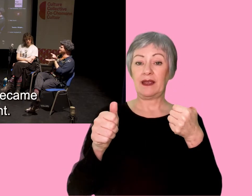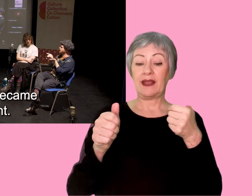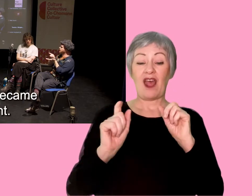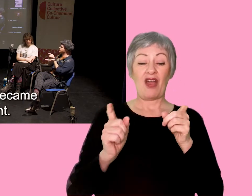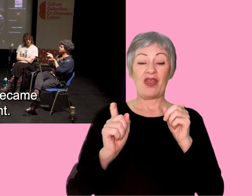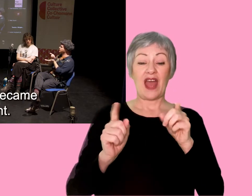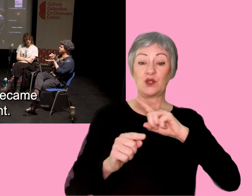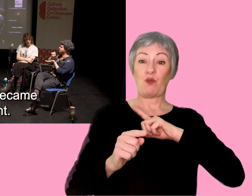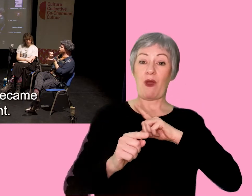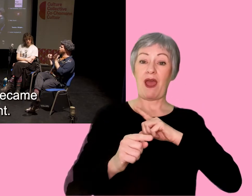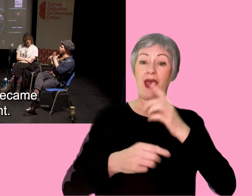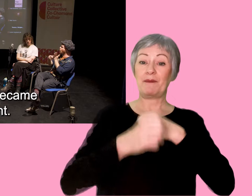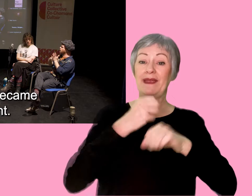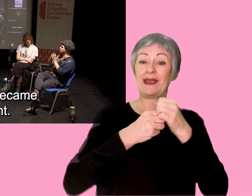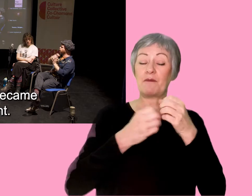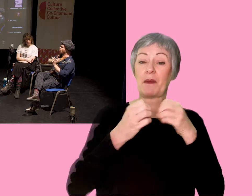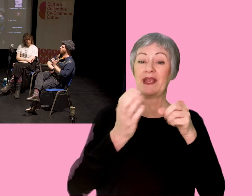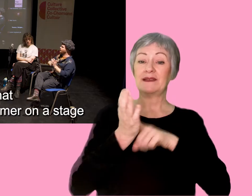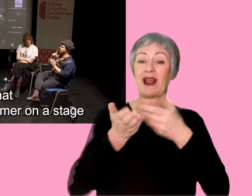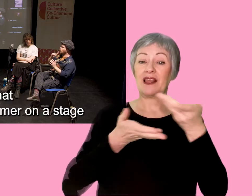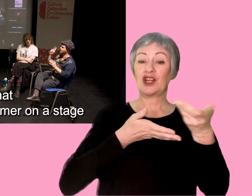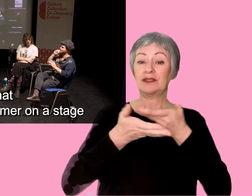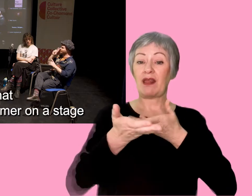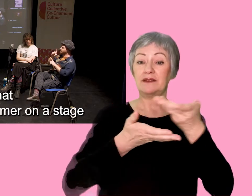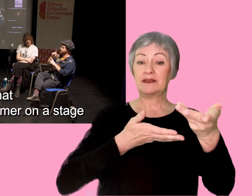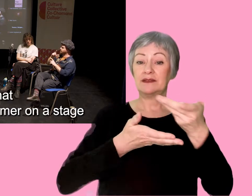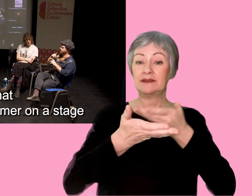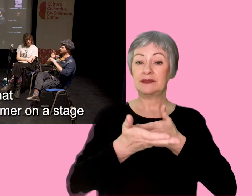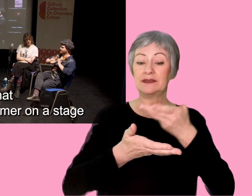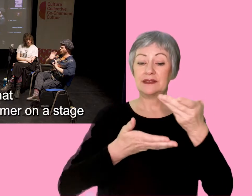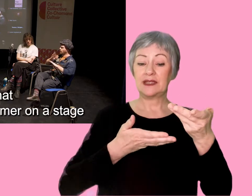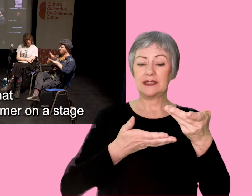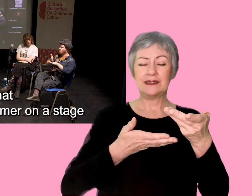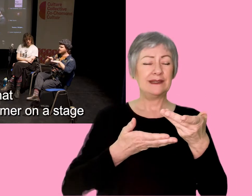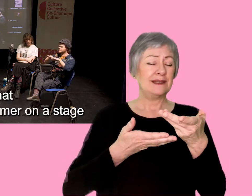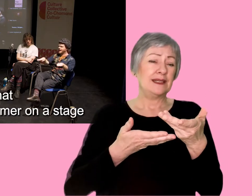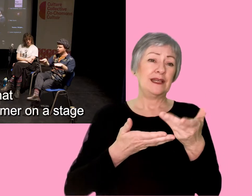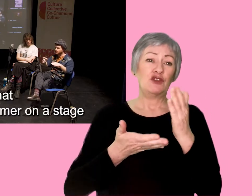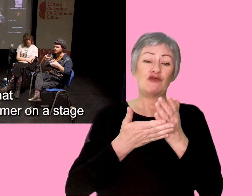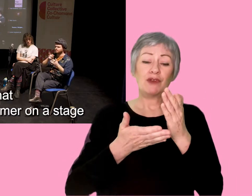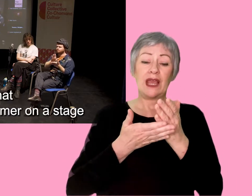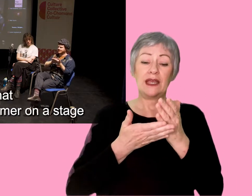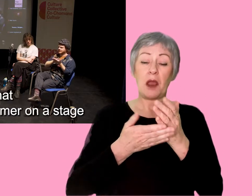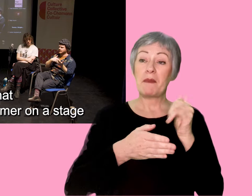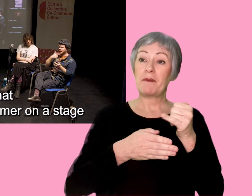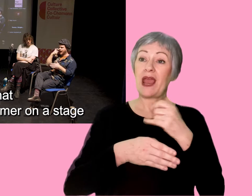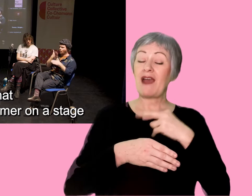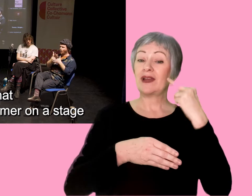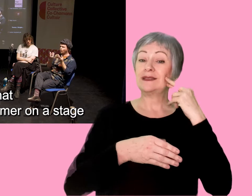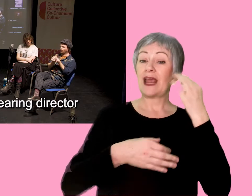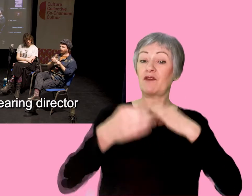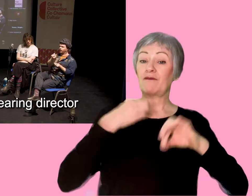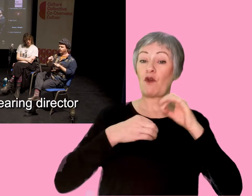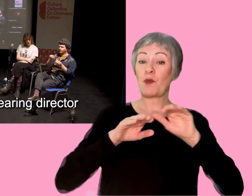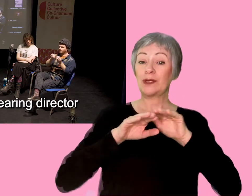that's kind of why I became a BSL consultant. It's just simply that you might have a deaf performer on a